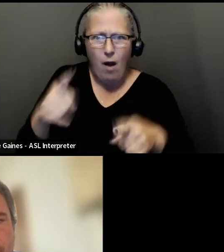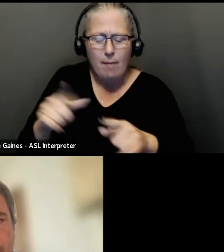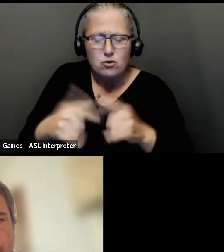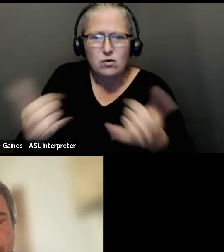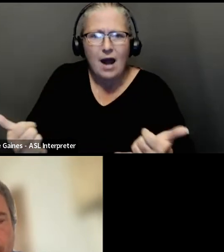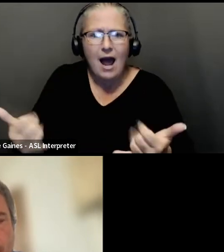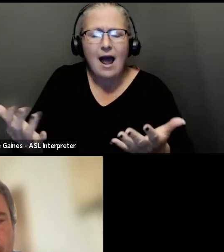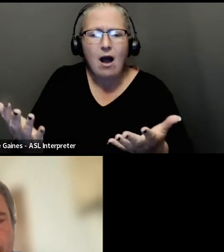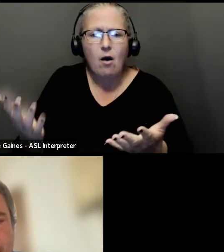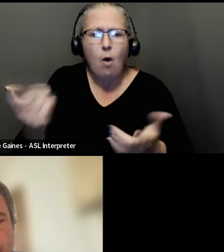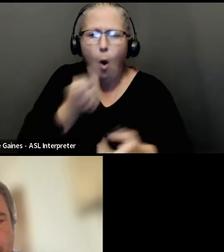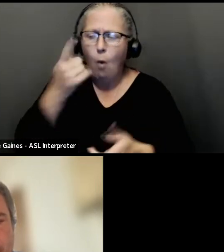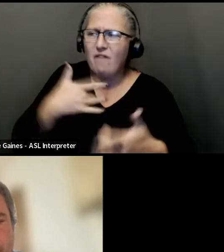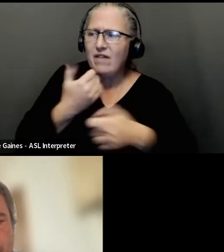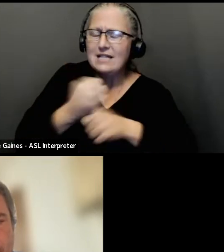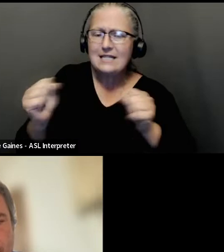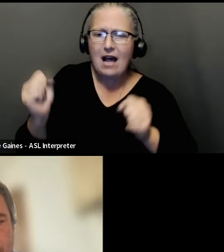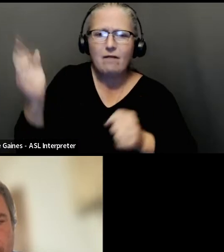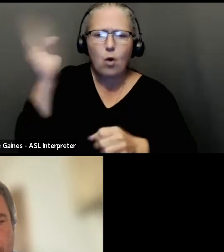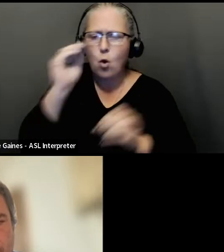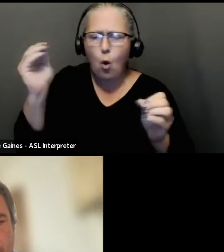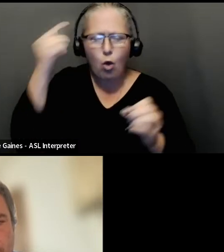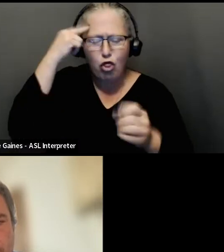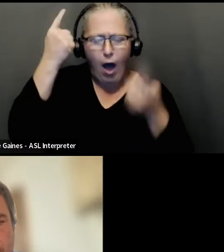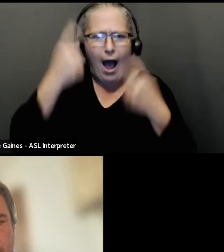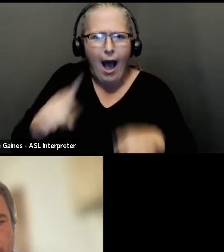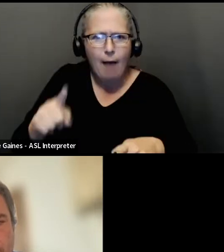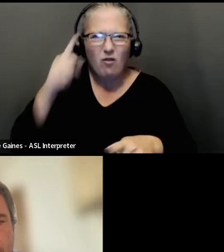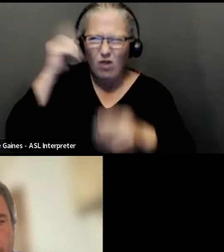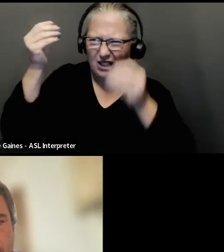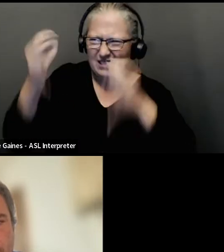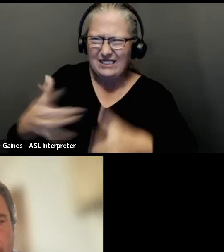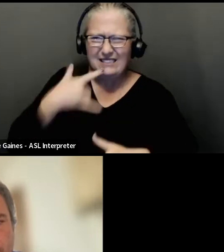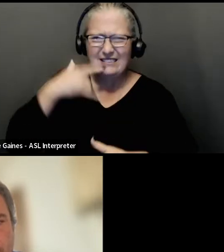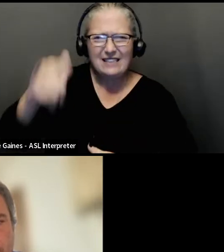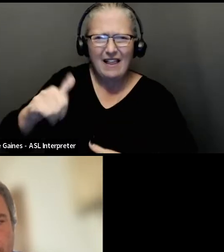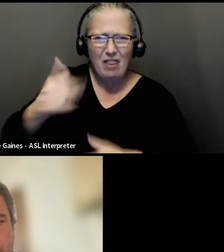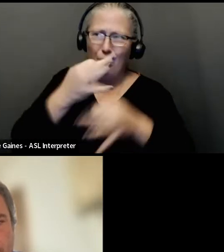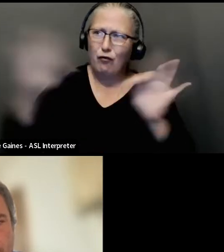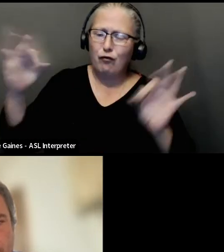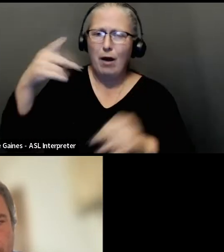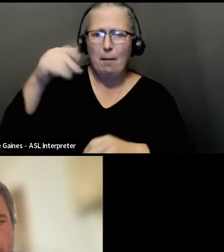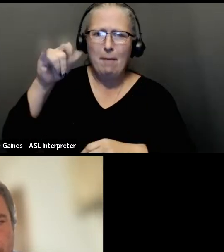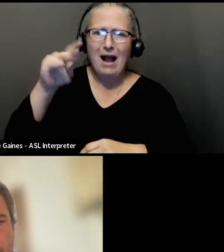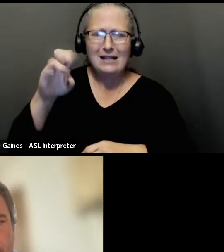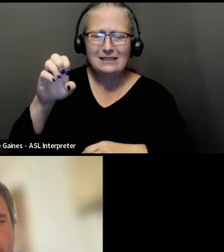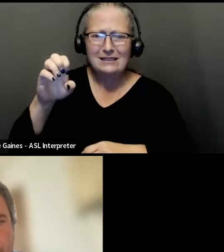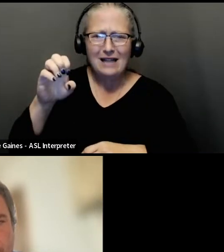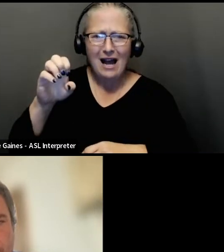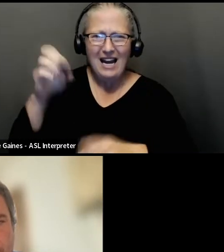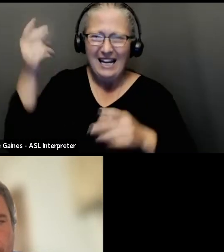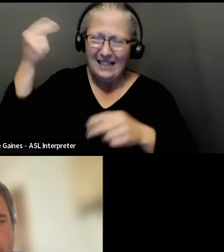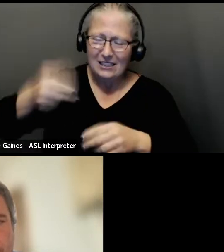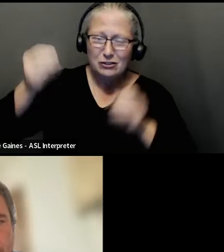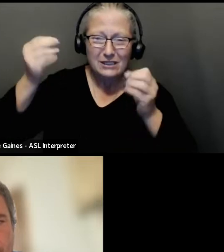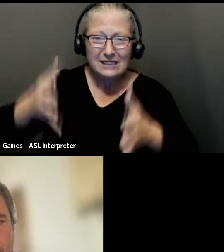now. No one ever thought that this was going to happen. And for a teacher to come out and say free Palestine, a history teacher that doesn't know the rest